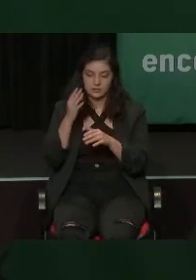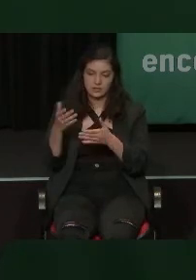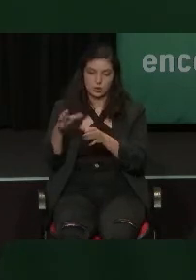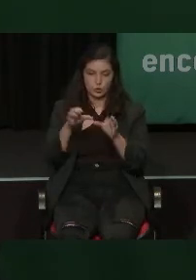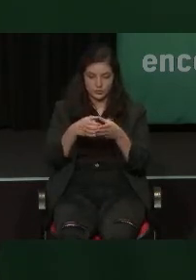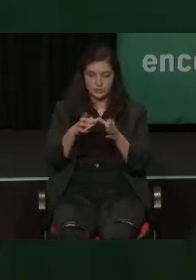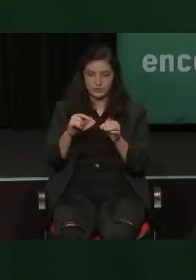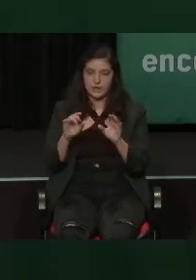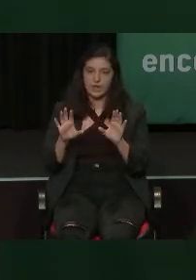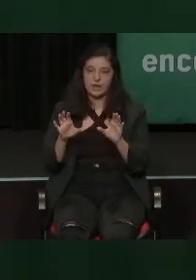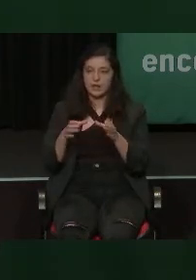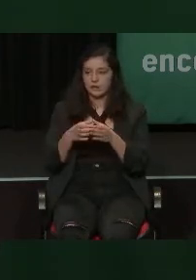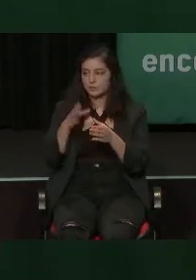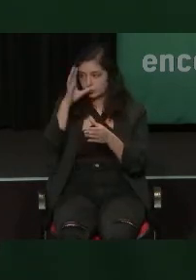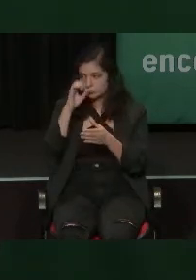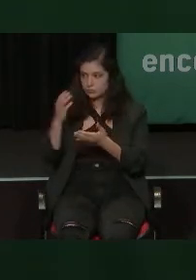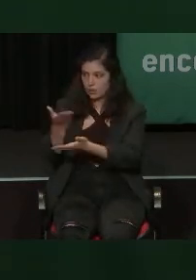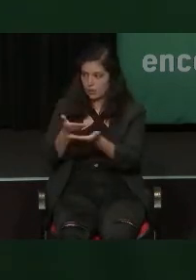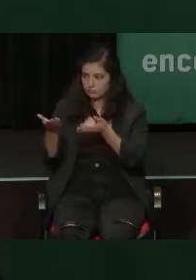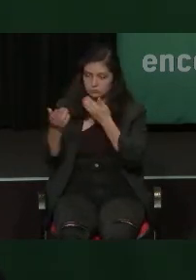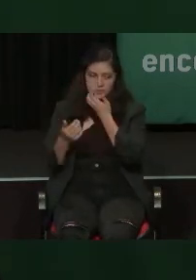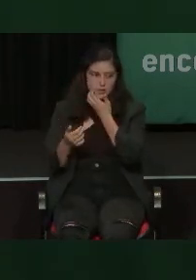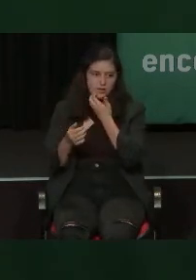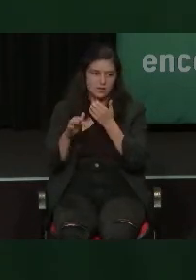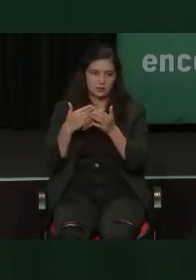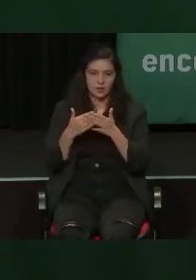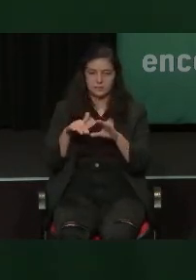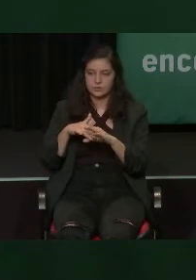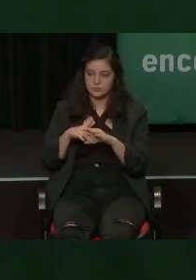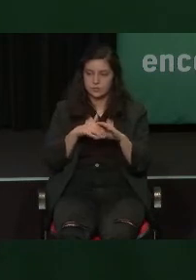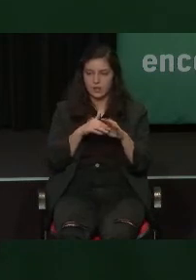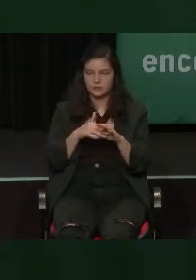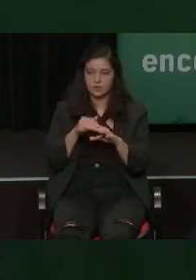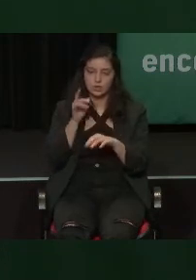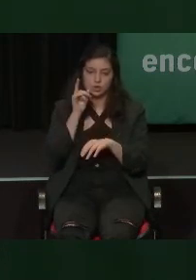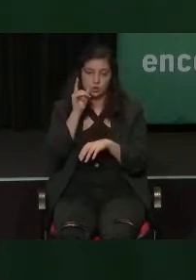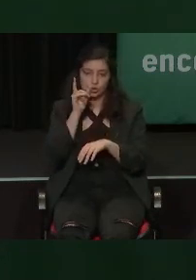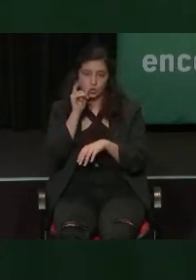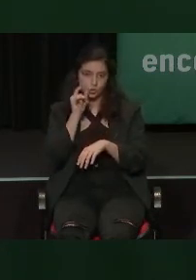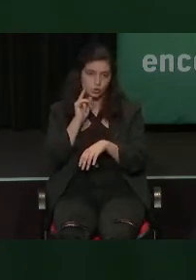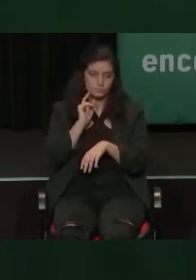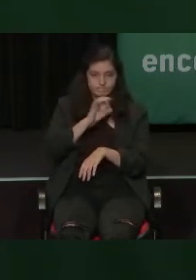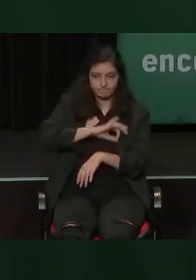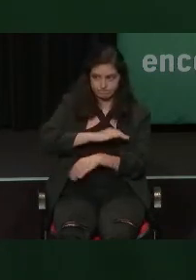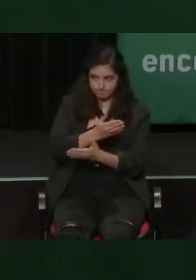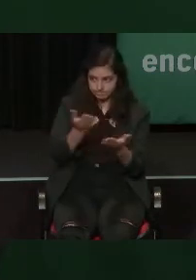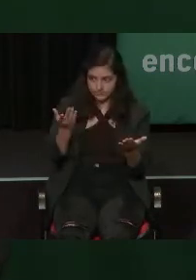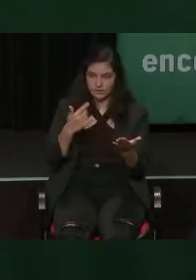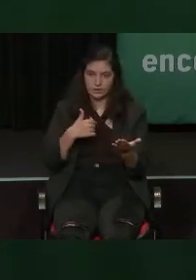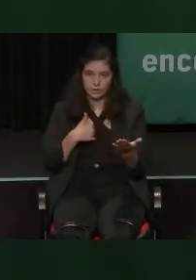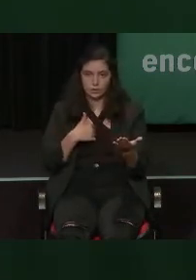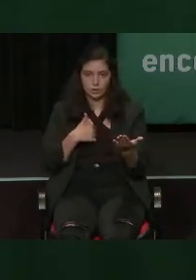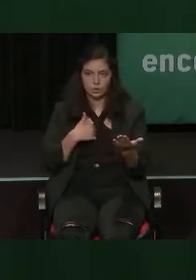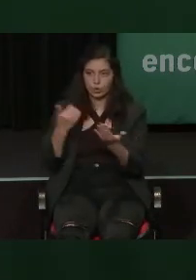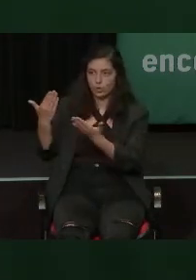team in the Ministry, of course. Distinguished participants, ladies and gentlemen. First of all, I would like to convey